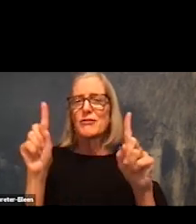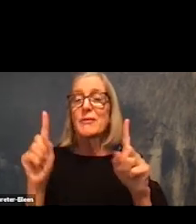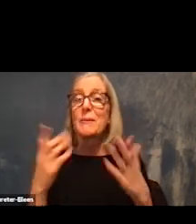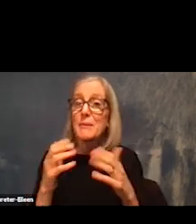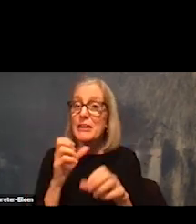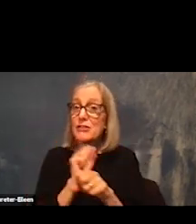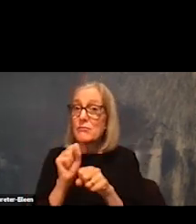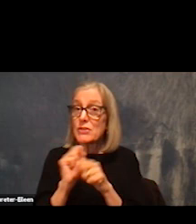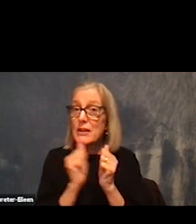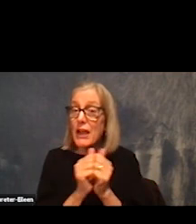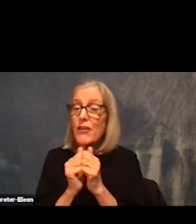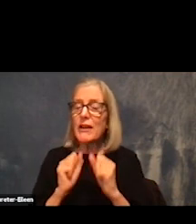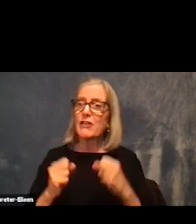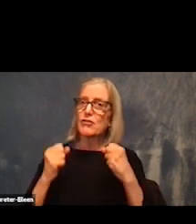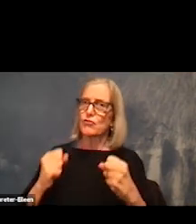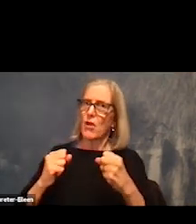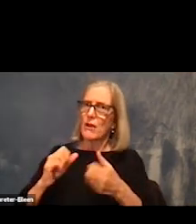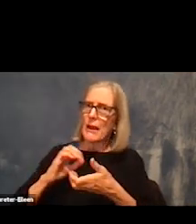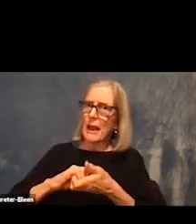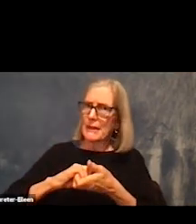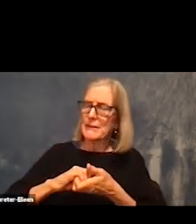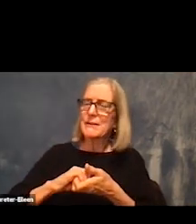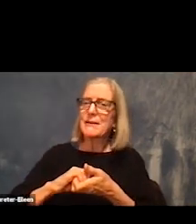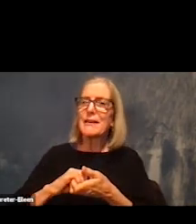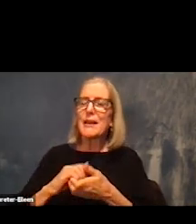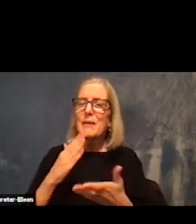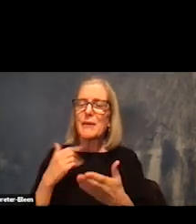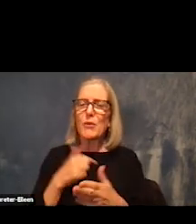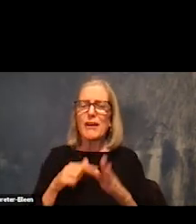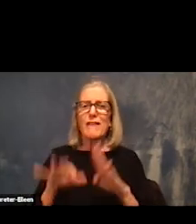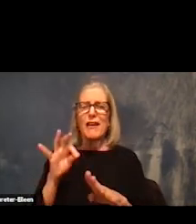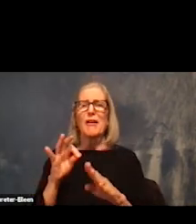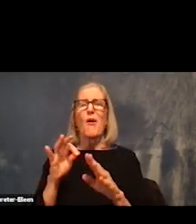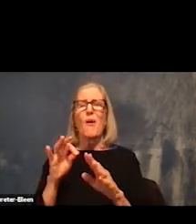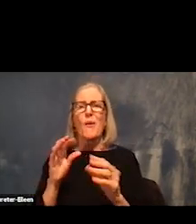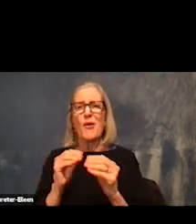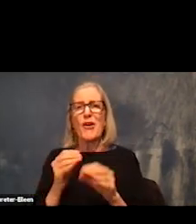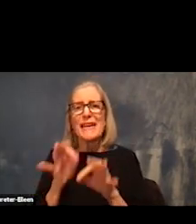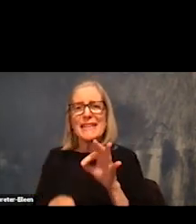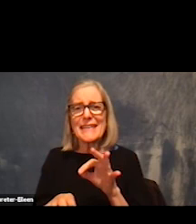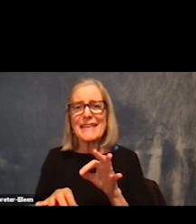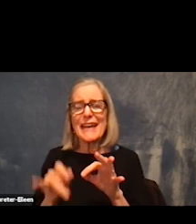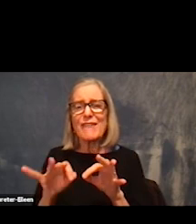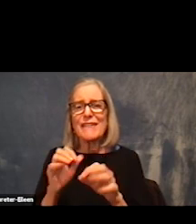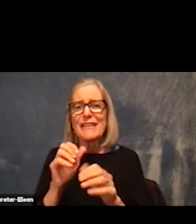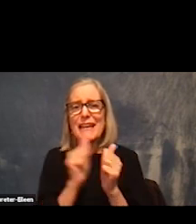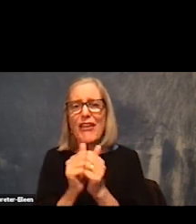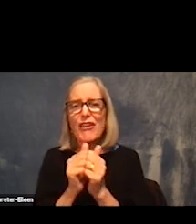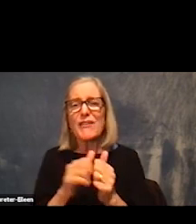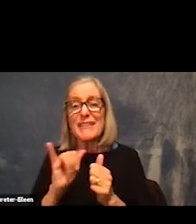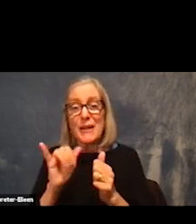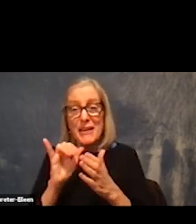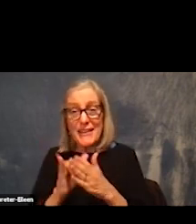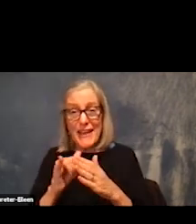Maybe we can discover how much easier it is when we work collaboratively, rowing the boat in the same direction. Maybe together we